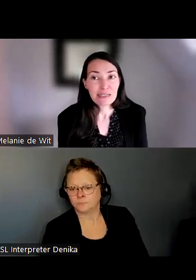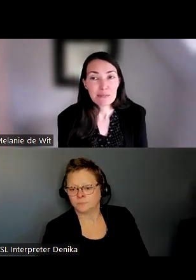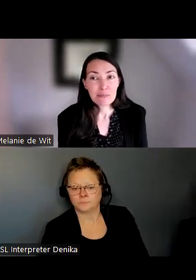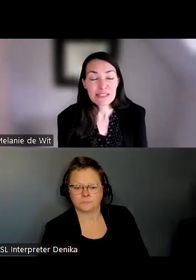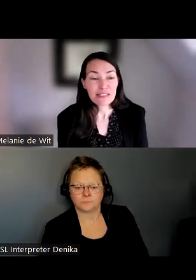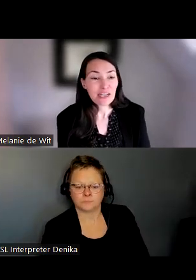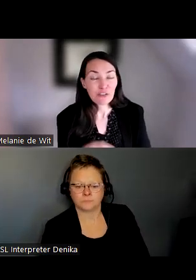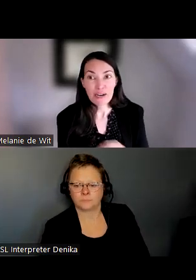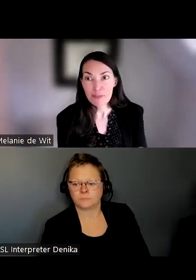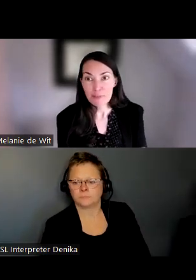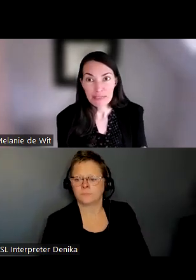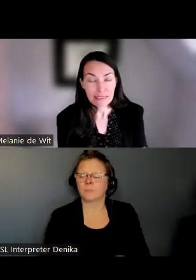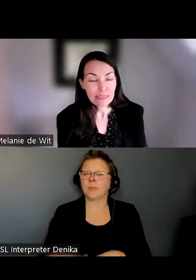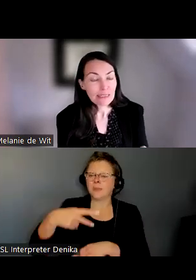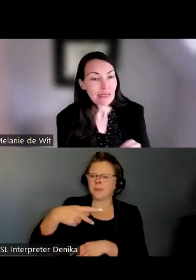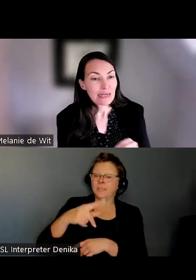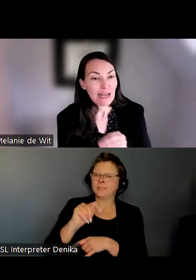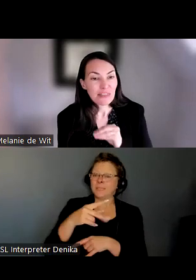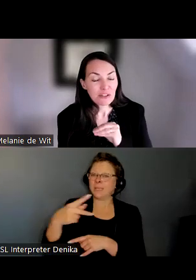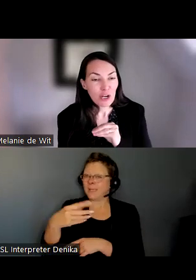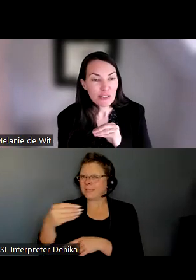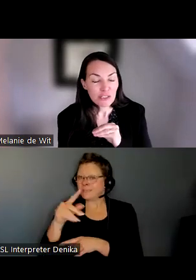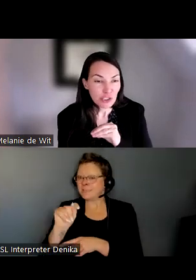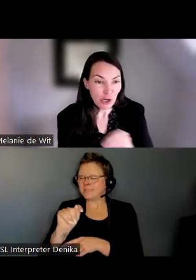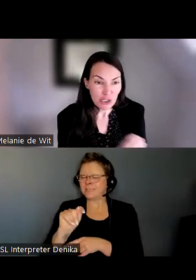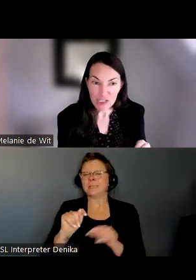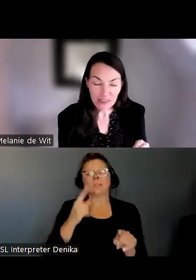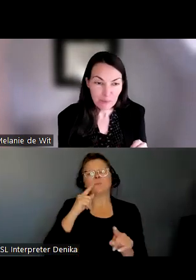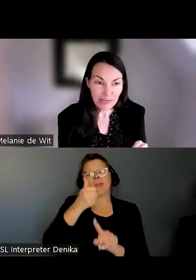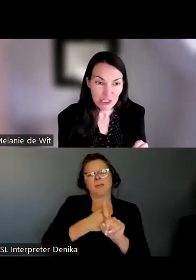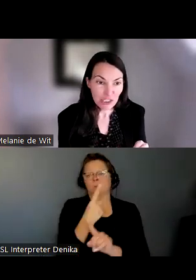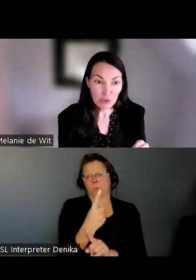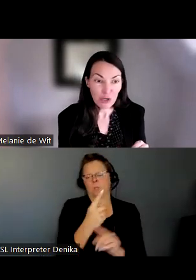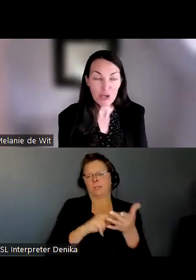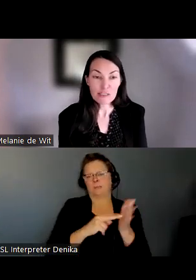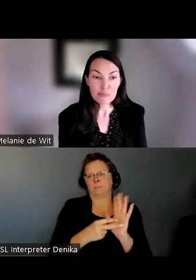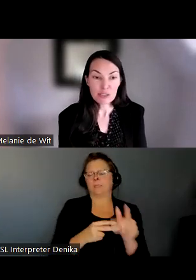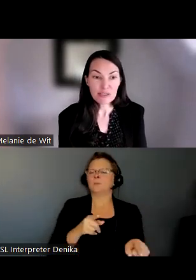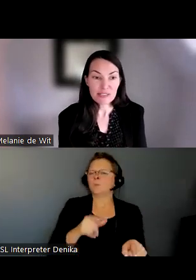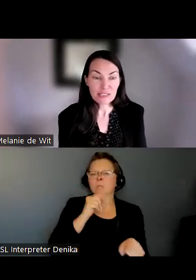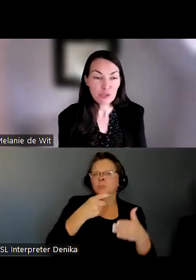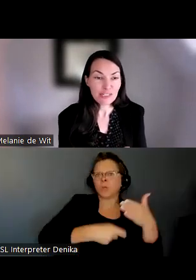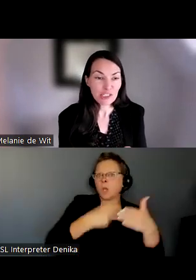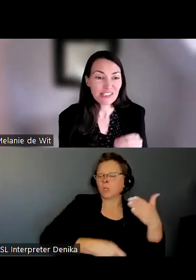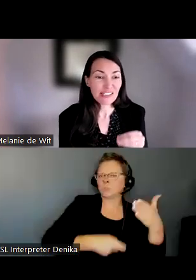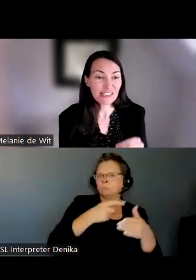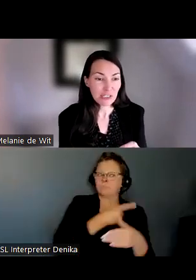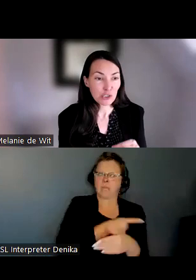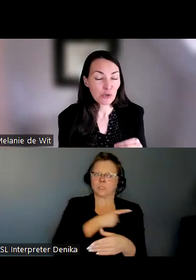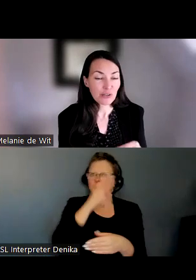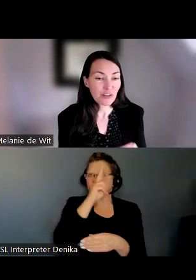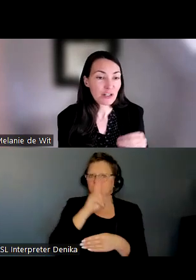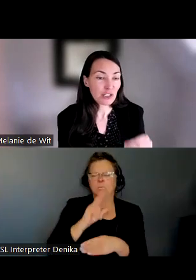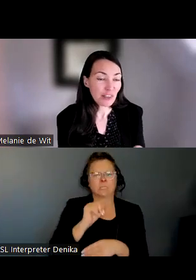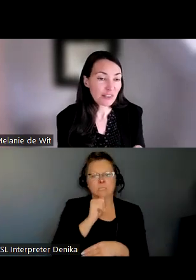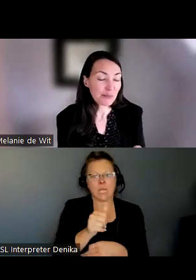PG&T is there for everybody, and they're not charging the patient or the hospital in this situation. It's a